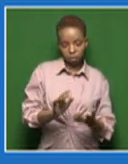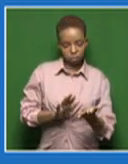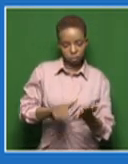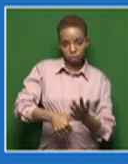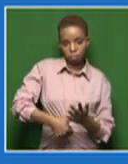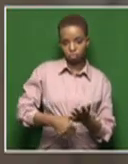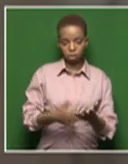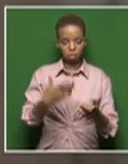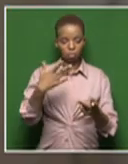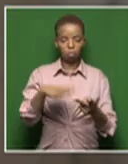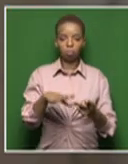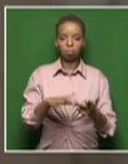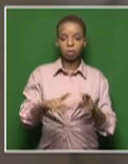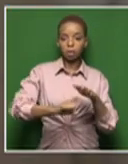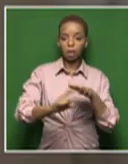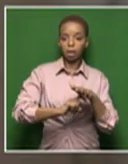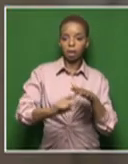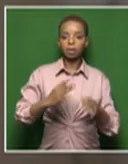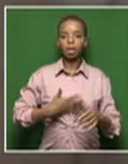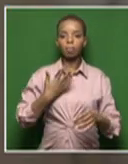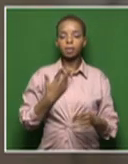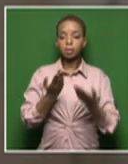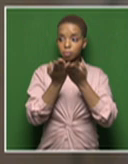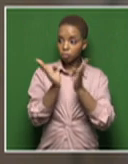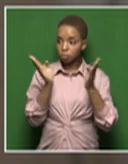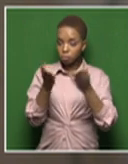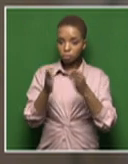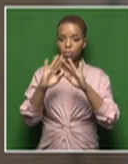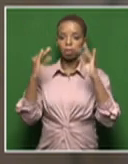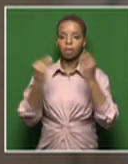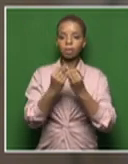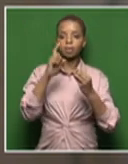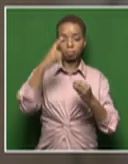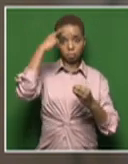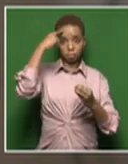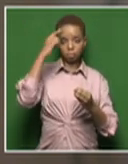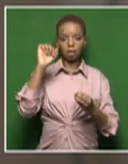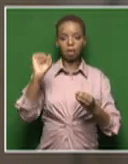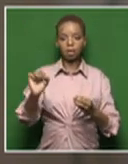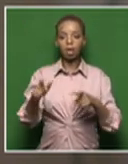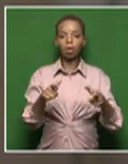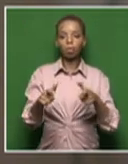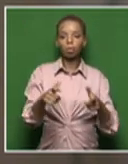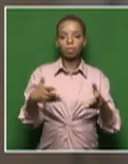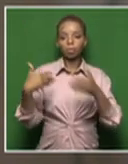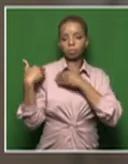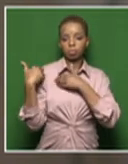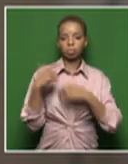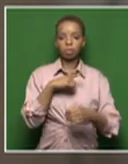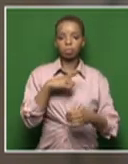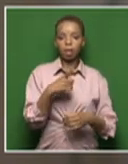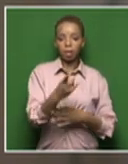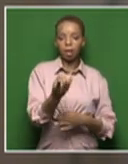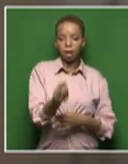wants organizations to rethink their security access control and attendance register systems and opt for safer,